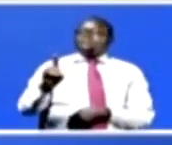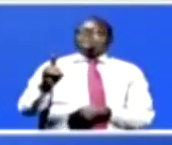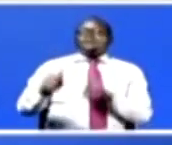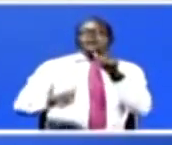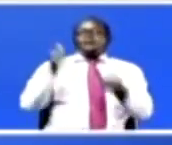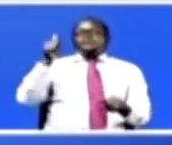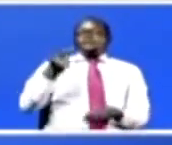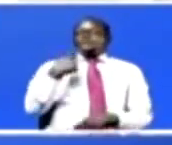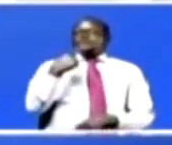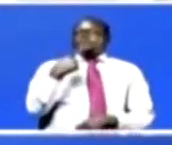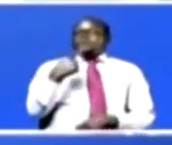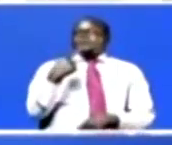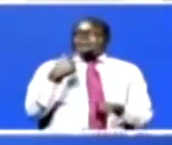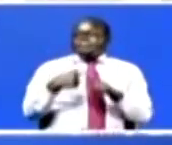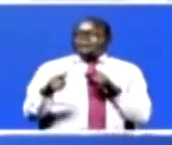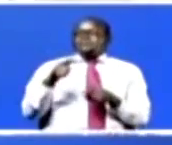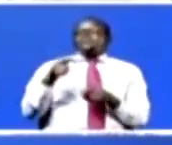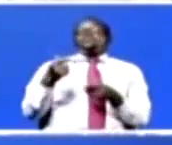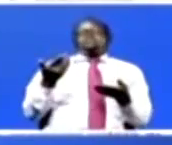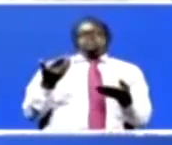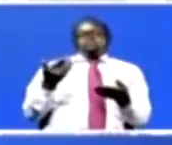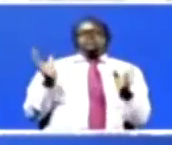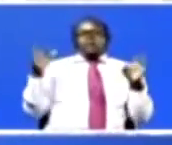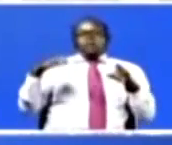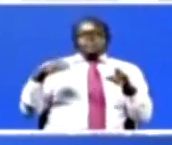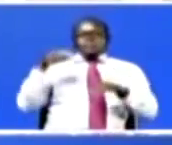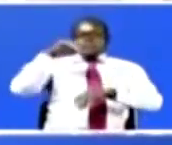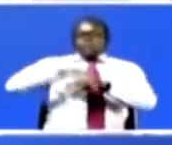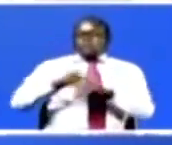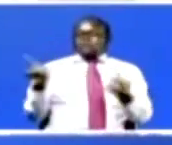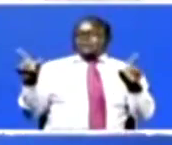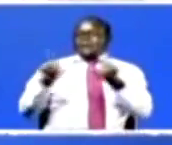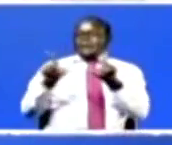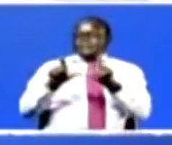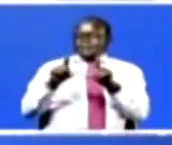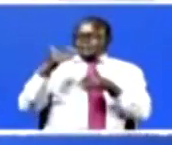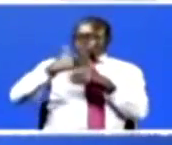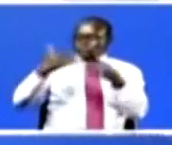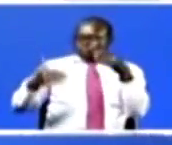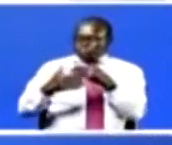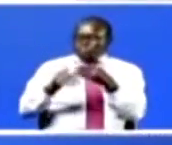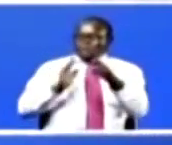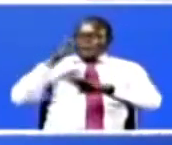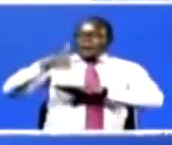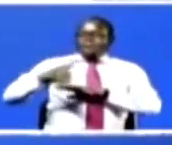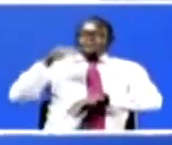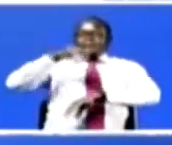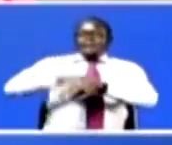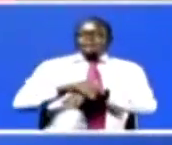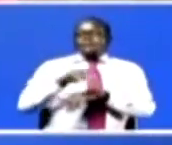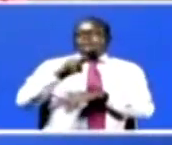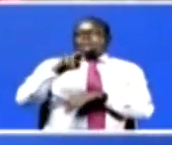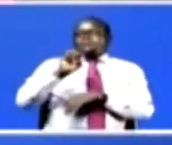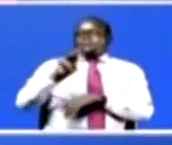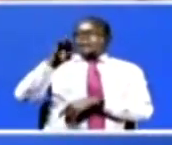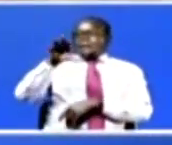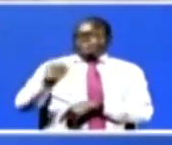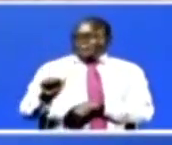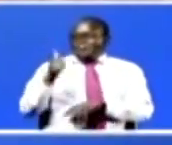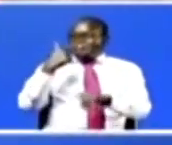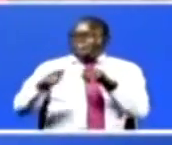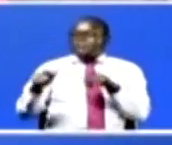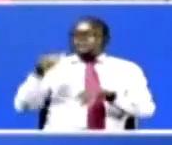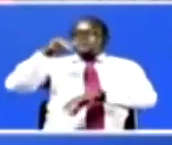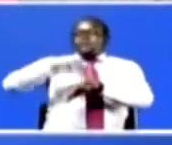declined to speak on camera, but confided that the plant had obtained a license for its construction after getting NEMA's green light. But it was